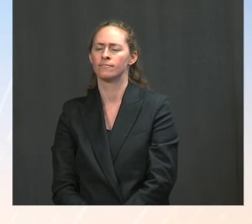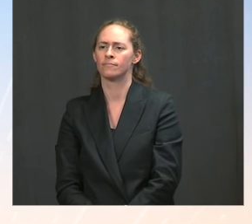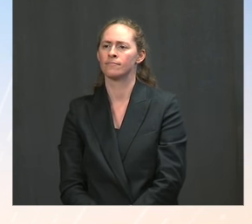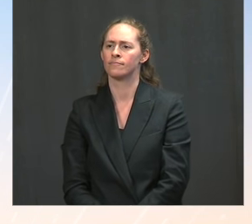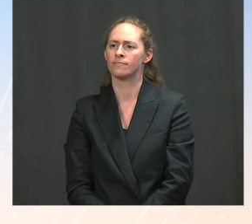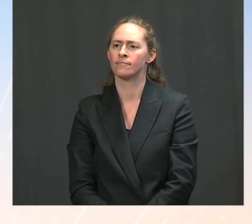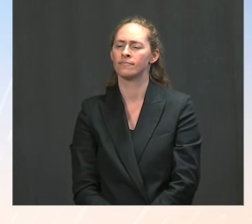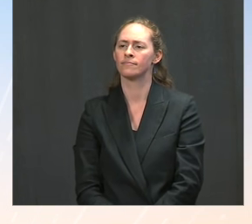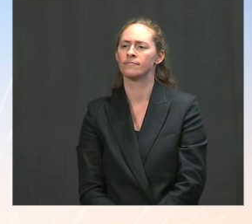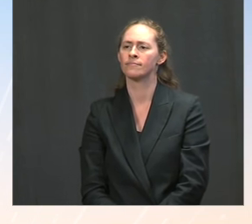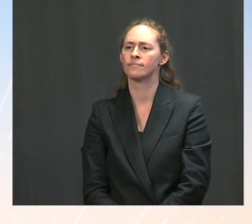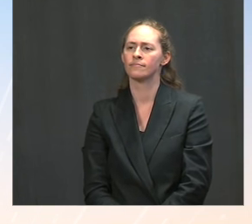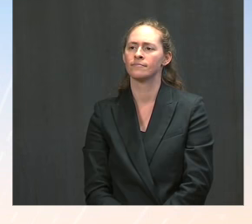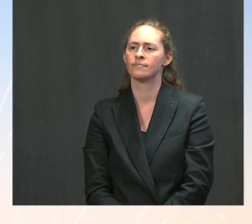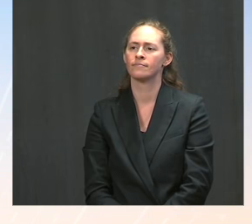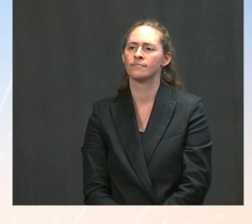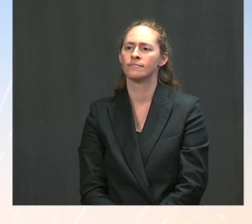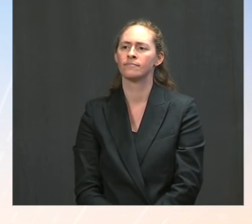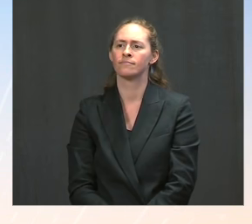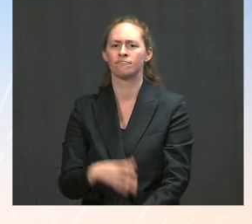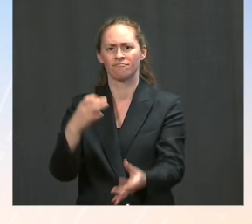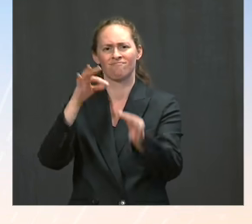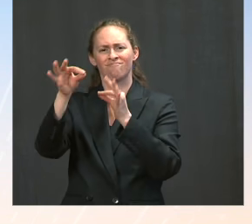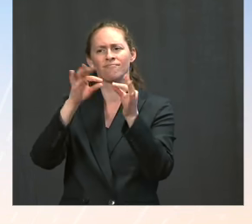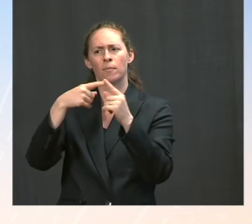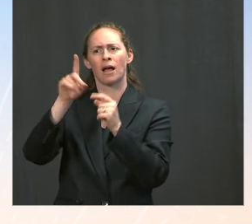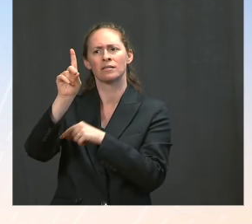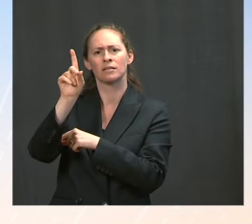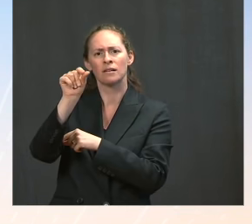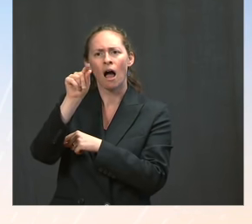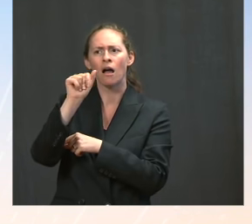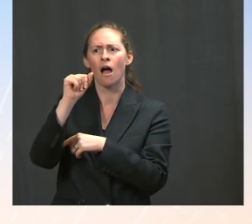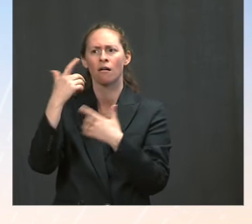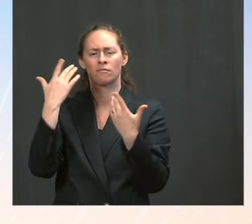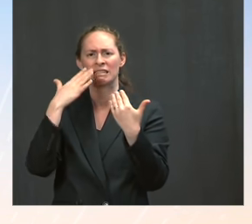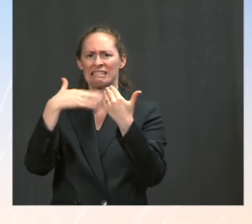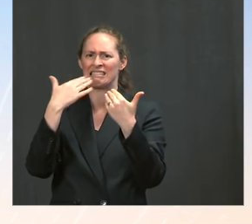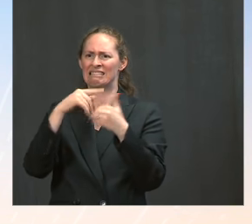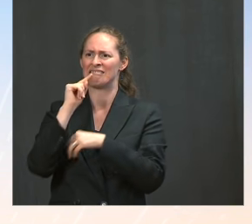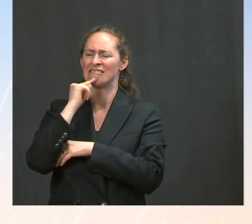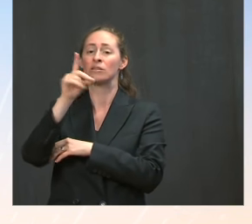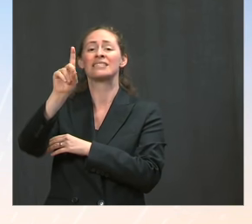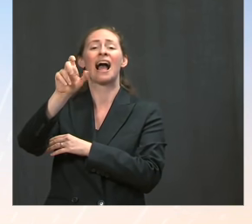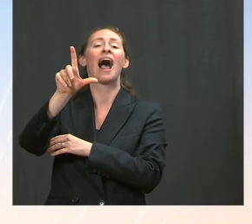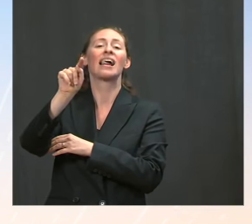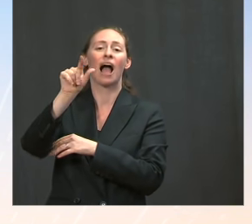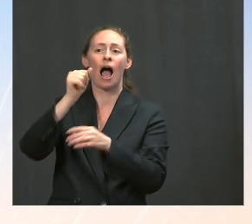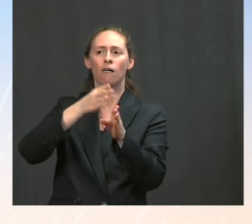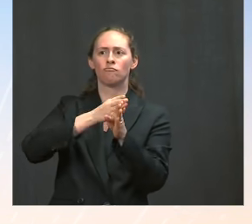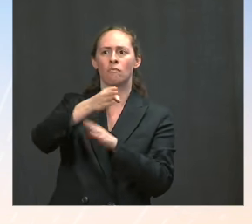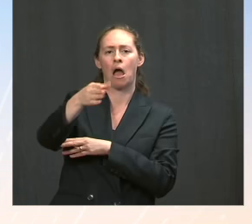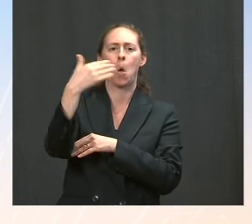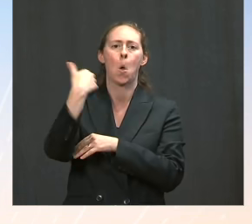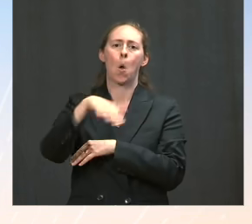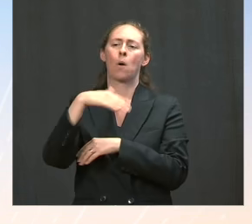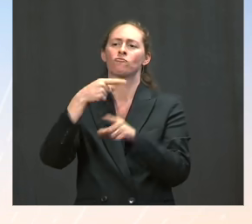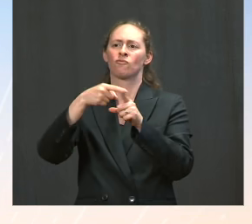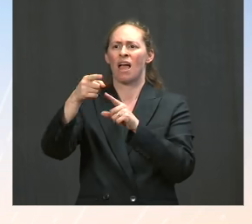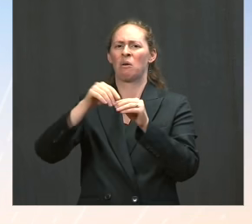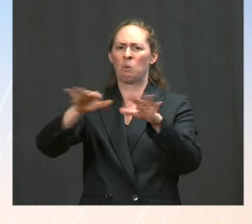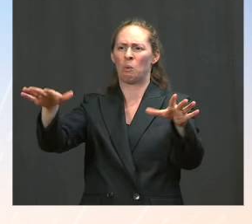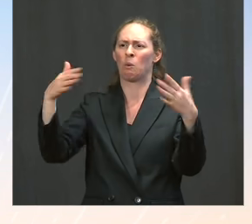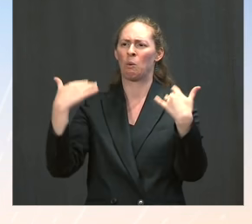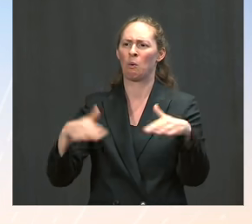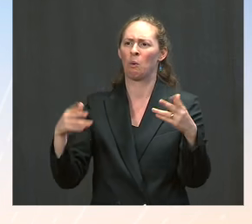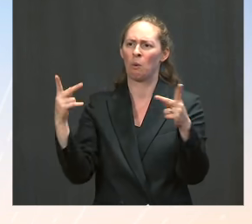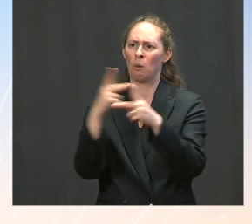transmissible version of the virus we've seen to date, is because he wants people to be protected. We've seen in a lot of these states, there has been